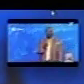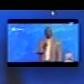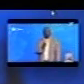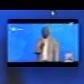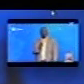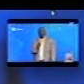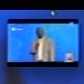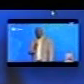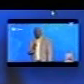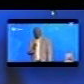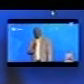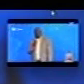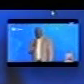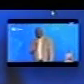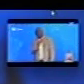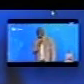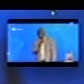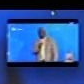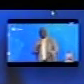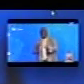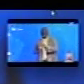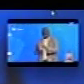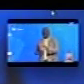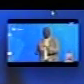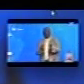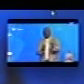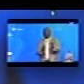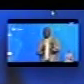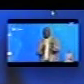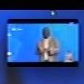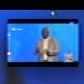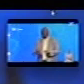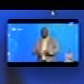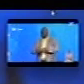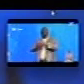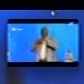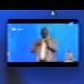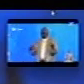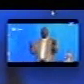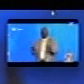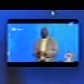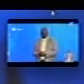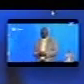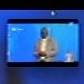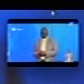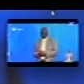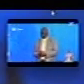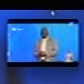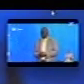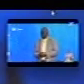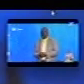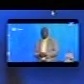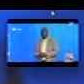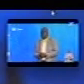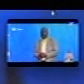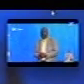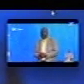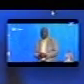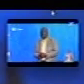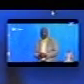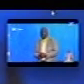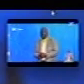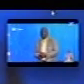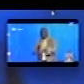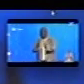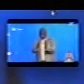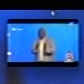I hope my wife does not hear this. I don't want my wife to know this. even because, you know, my wife has